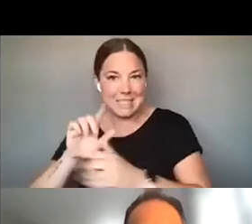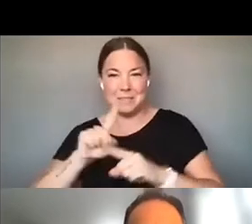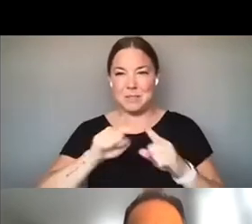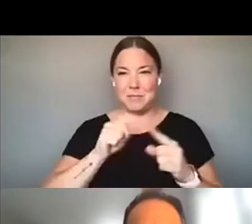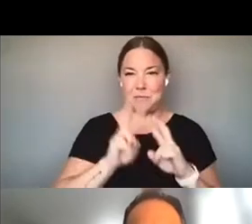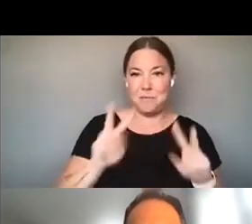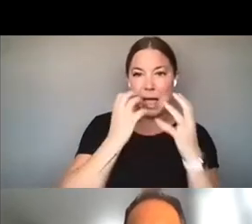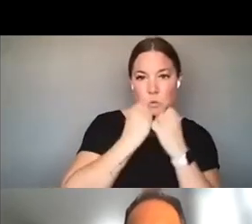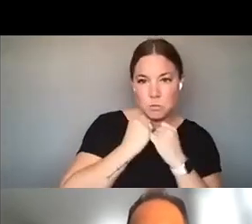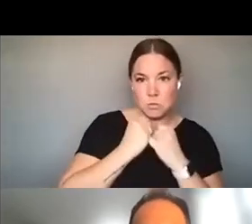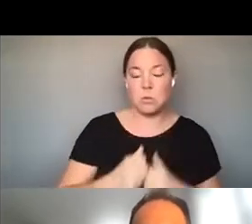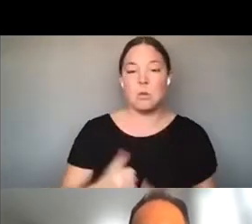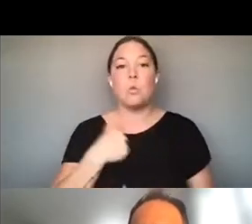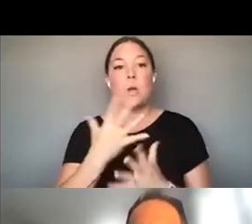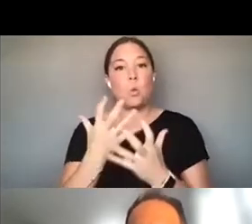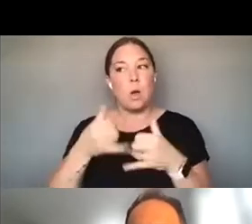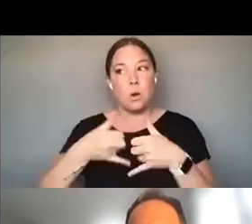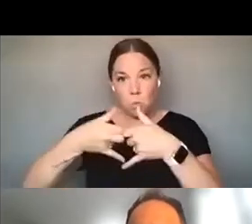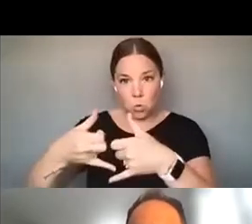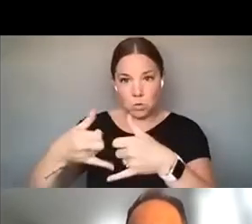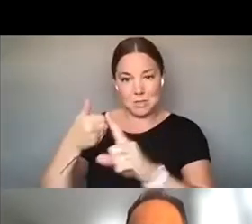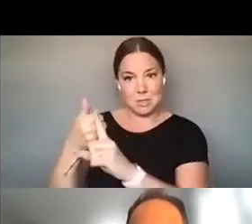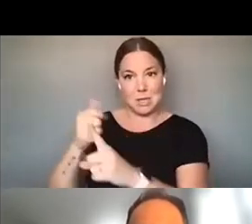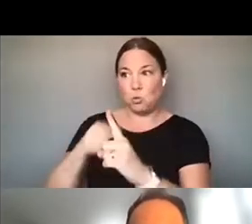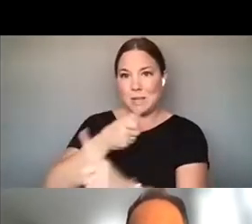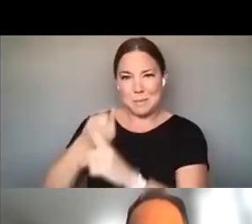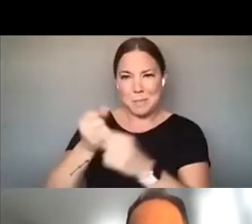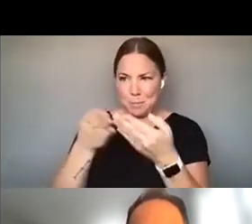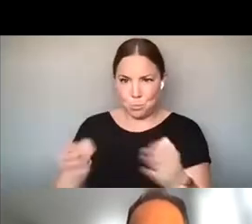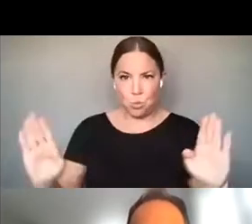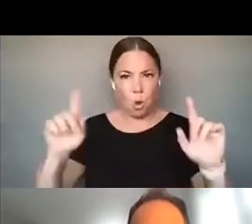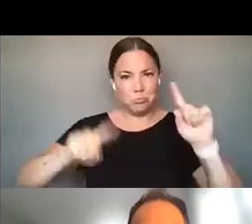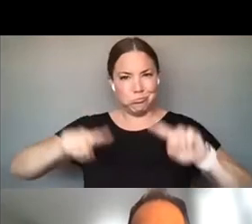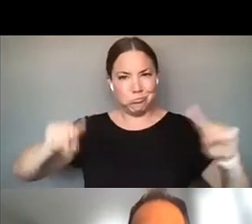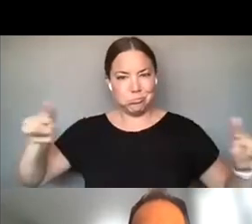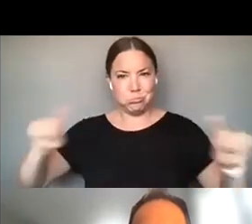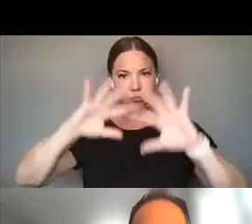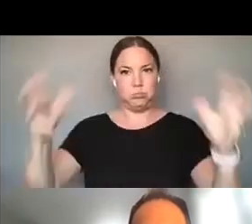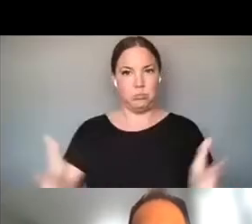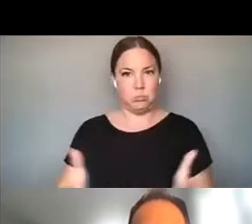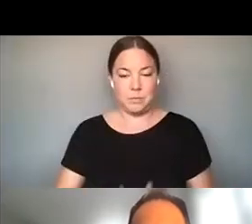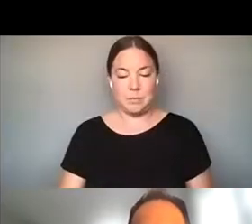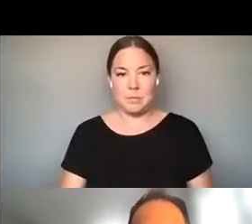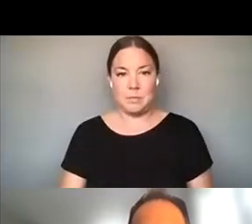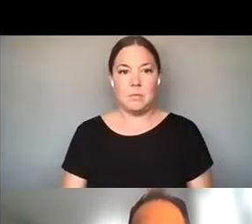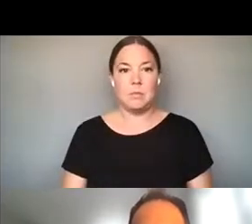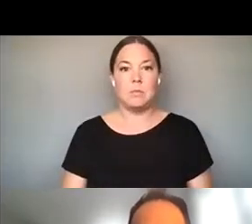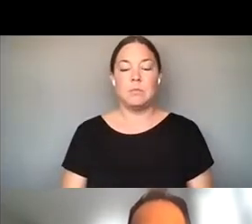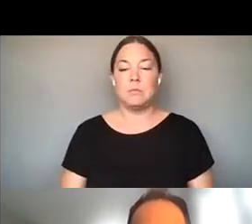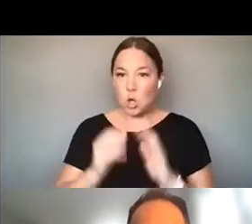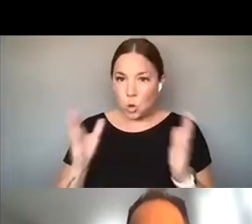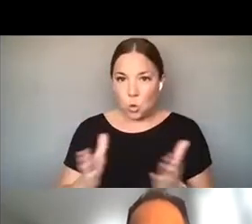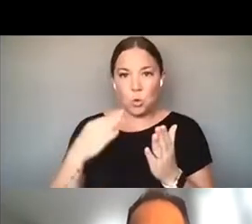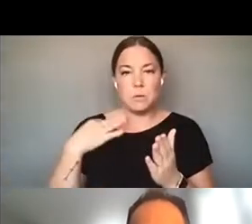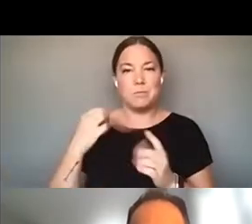We intend to make awards that will impact a broad constituency. We encourage applications from a